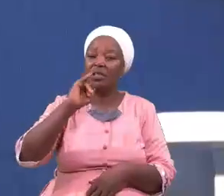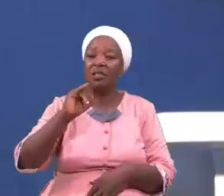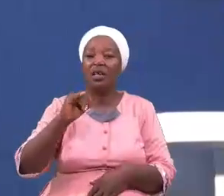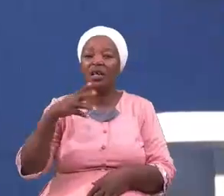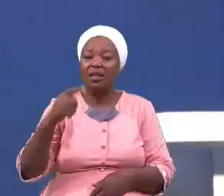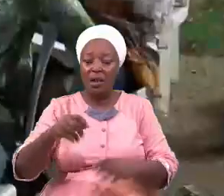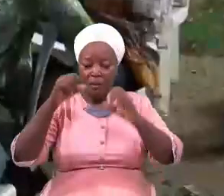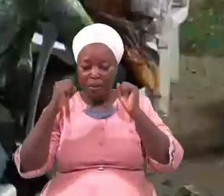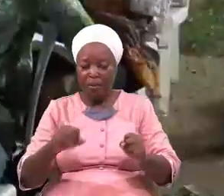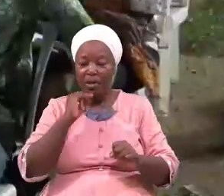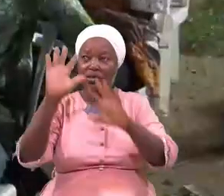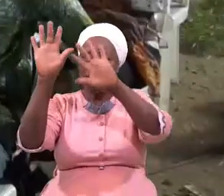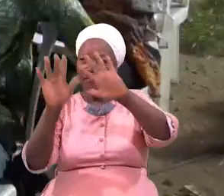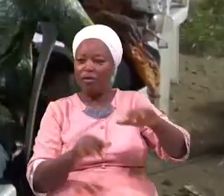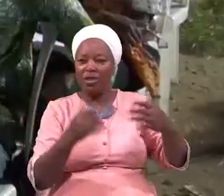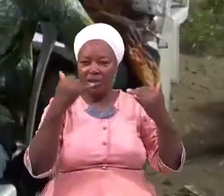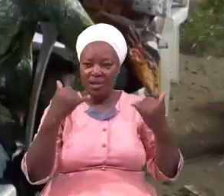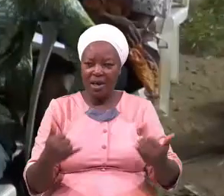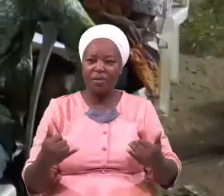flowing right now.